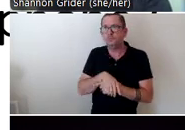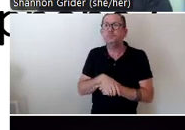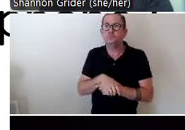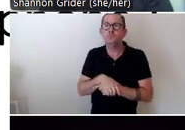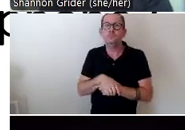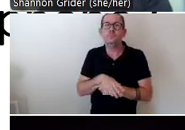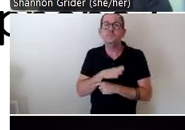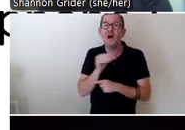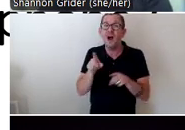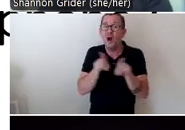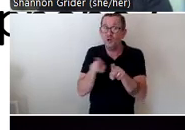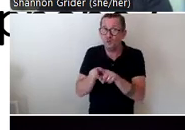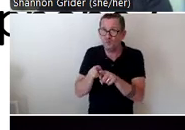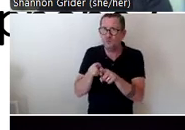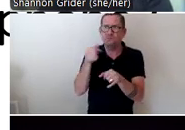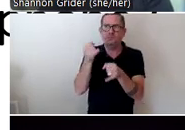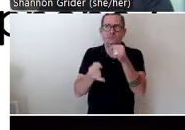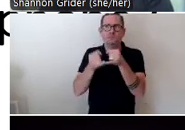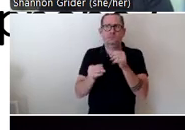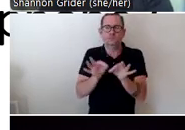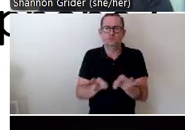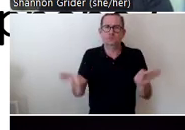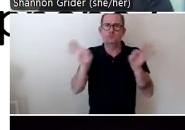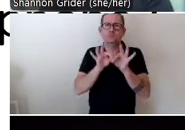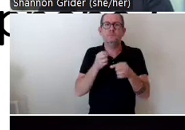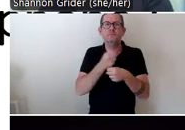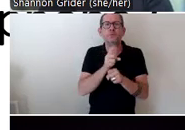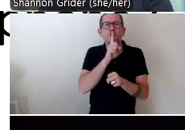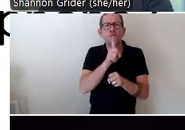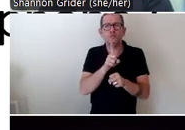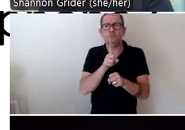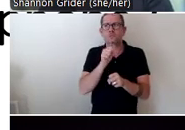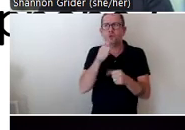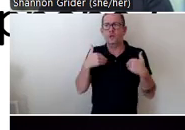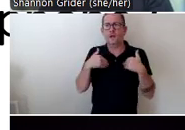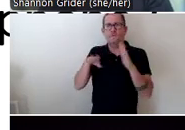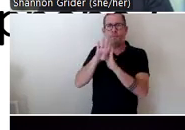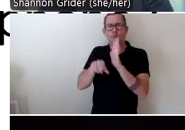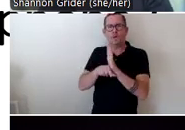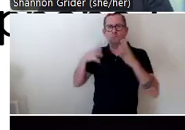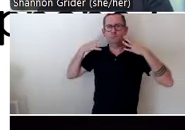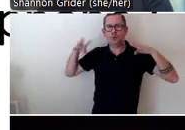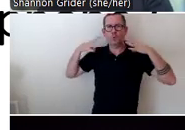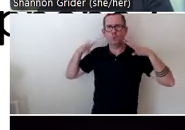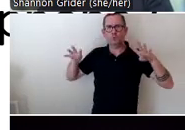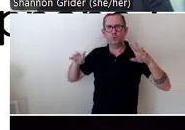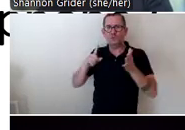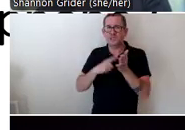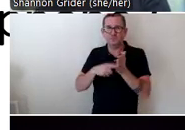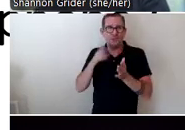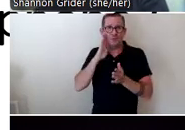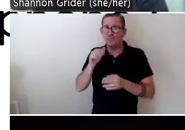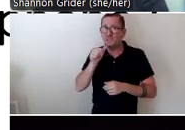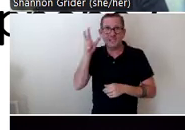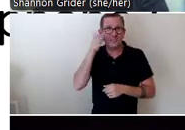your voice. Have a regular tone. Make sure that your mouth is up to the receiver, to the mouthpiece, so that it can clearly